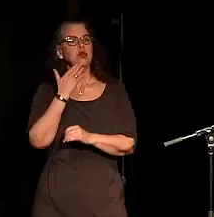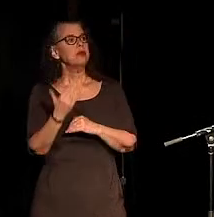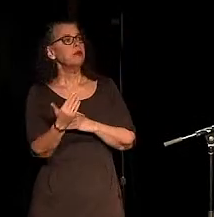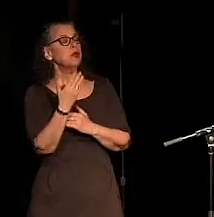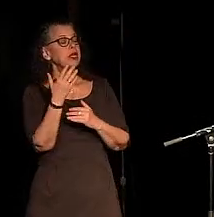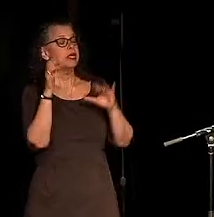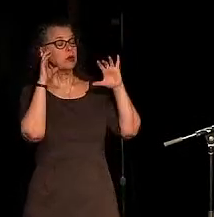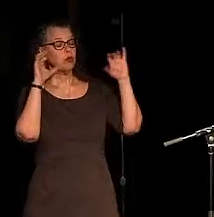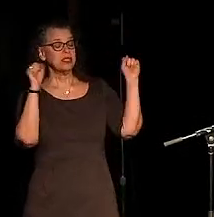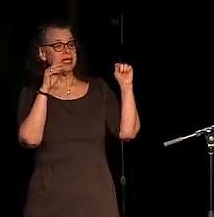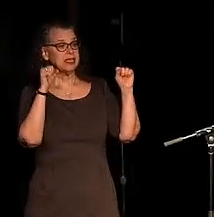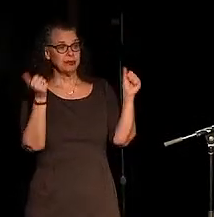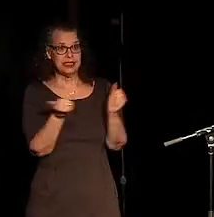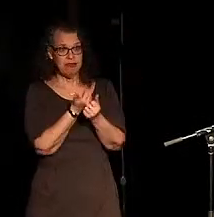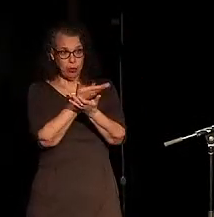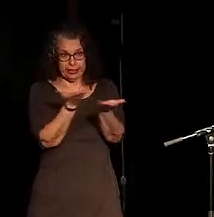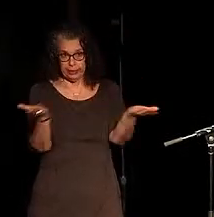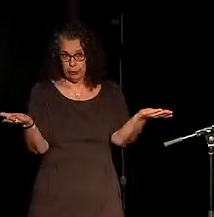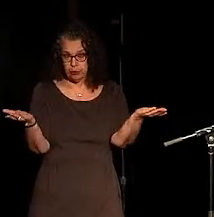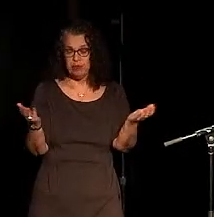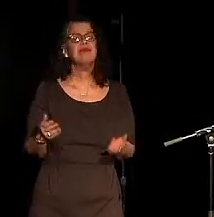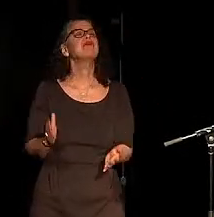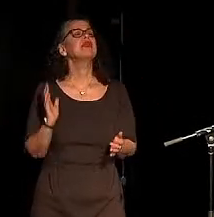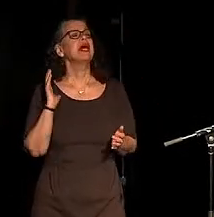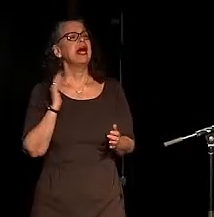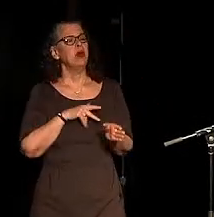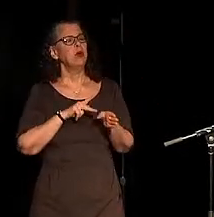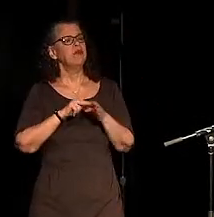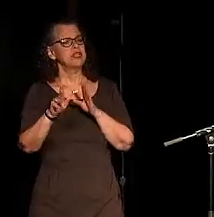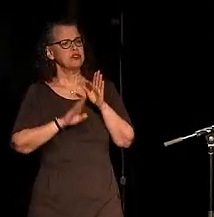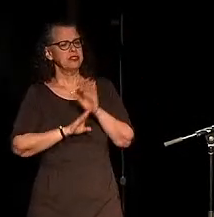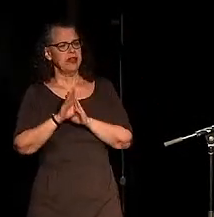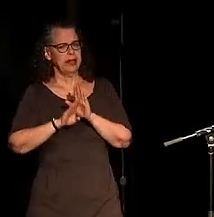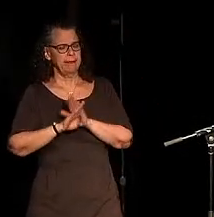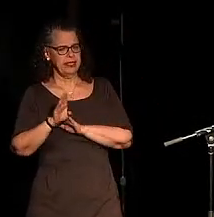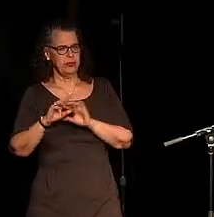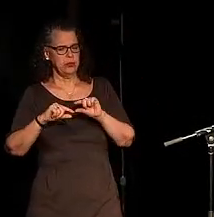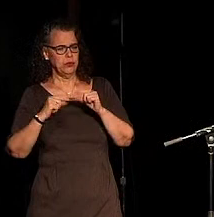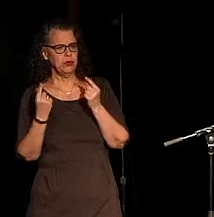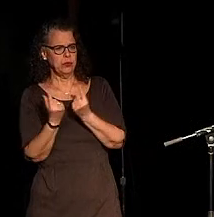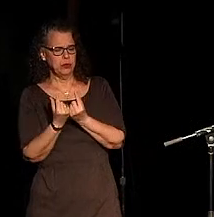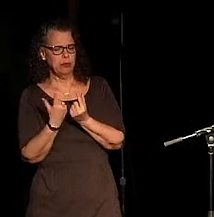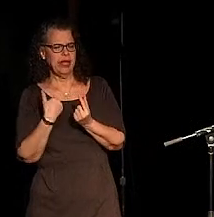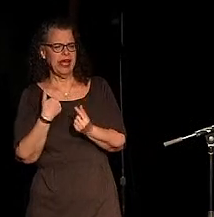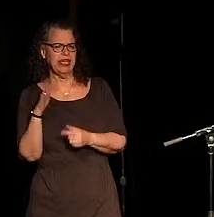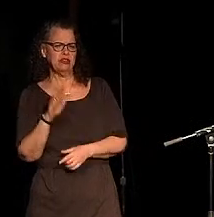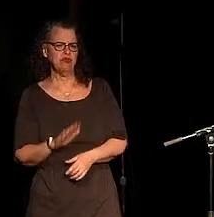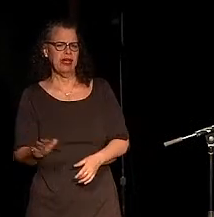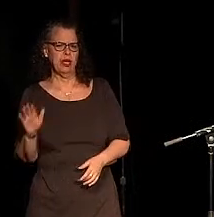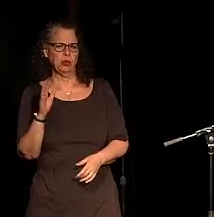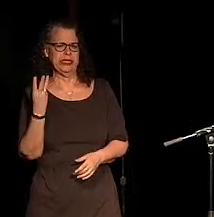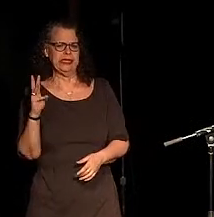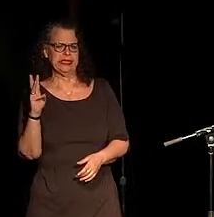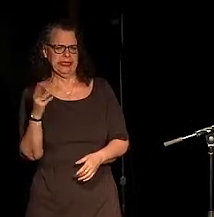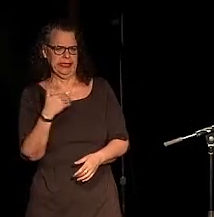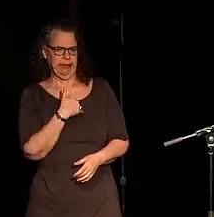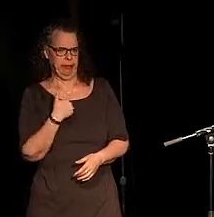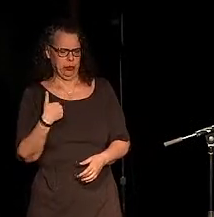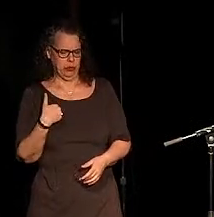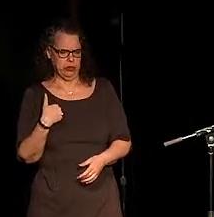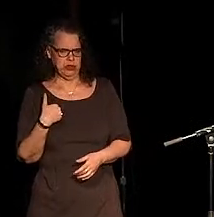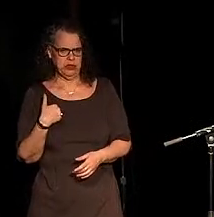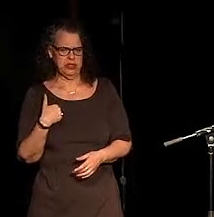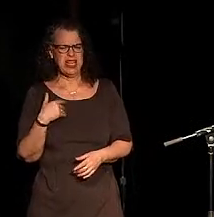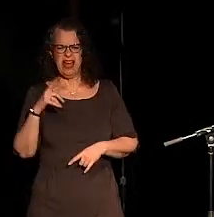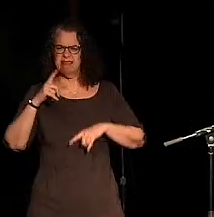President Adams and everyone. So our professional development group has about 16 members, and it's a